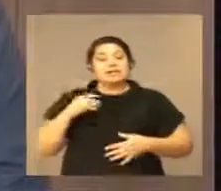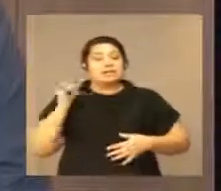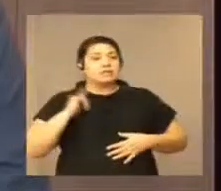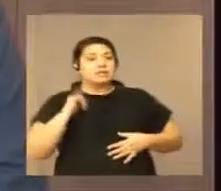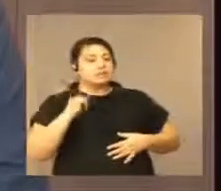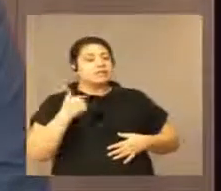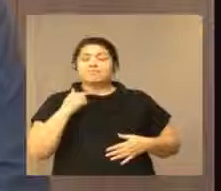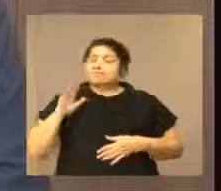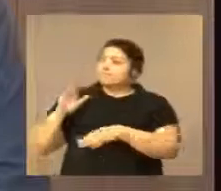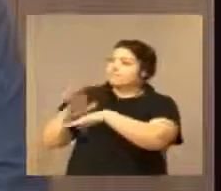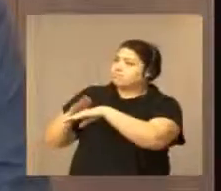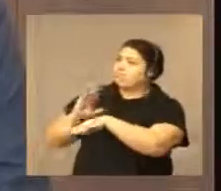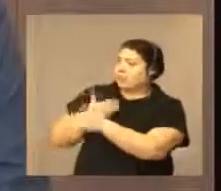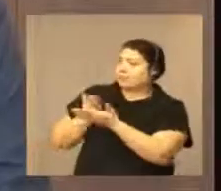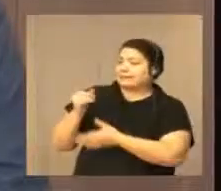want to have.